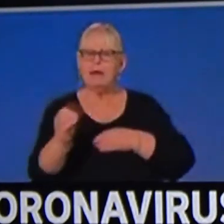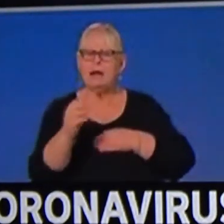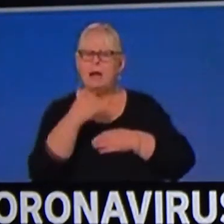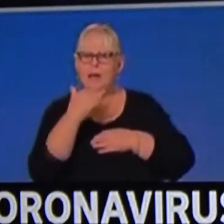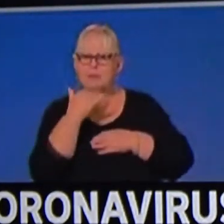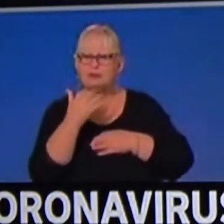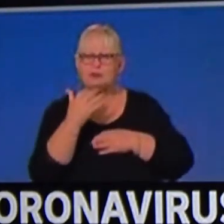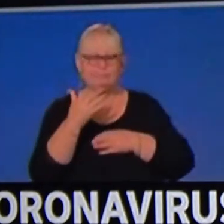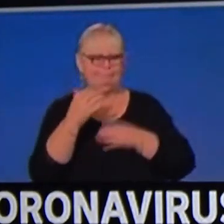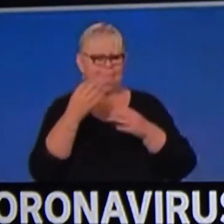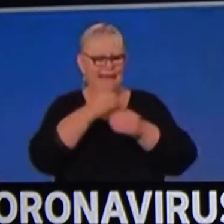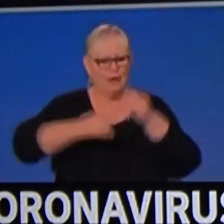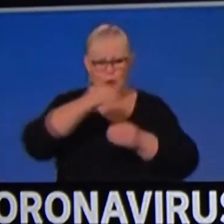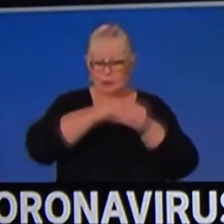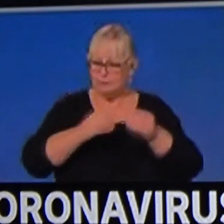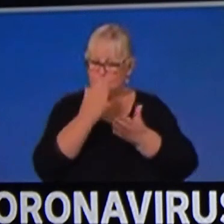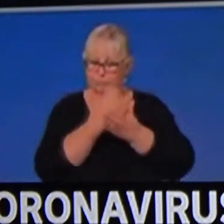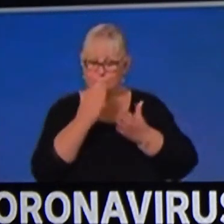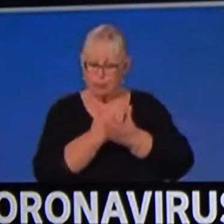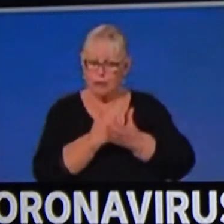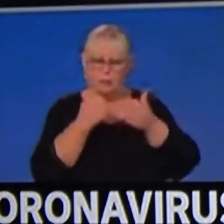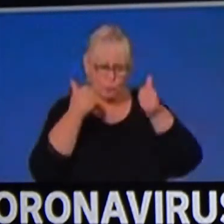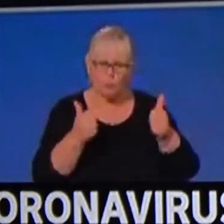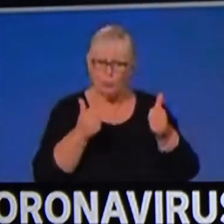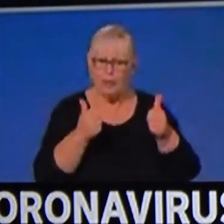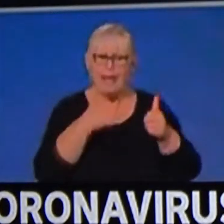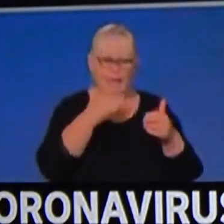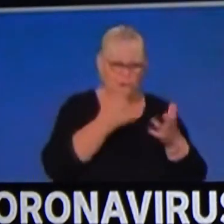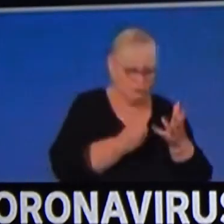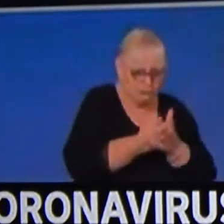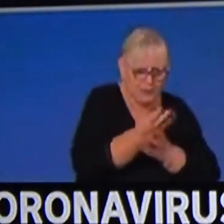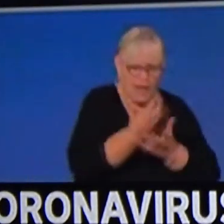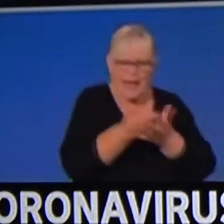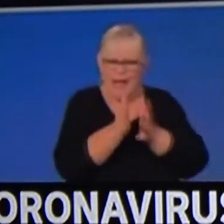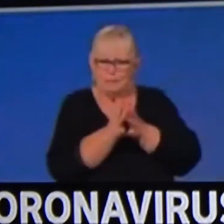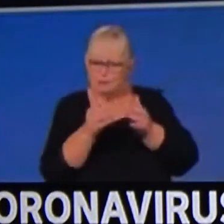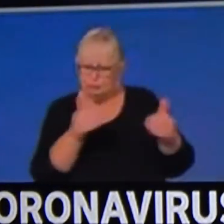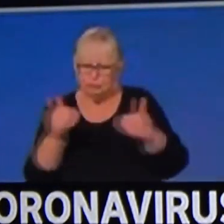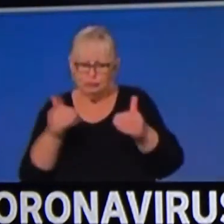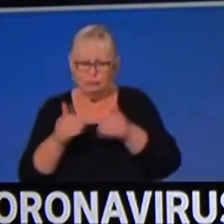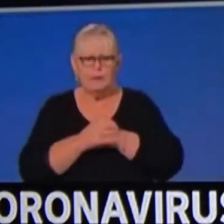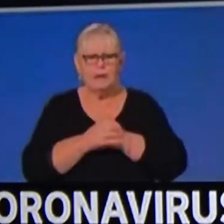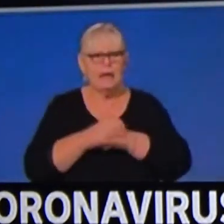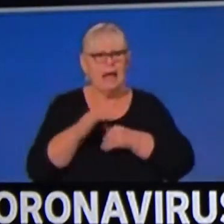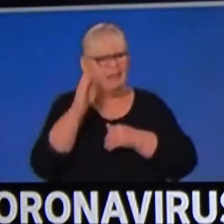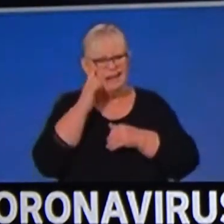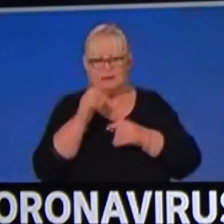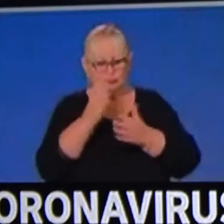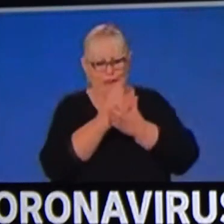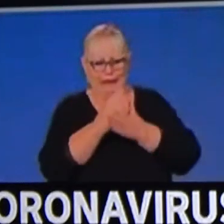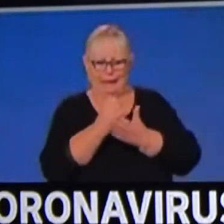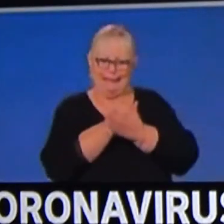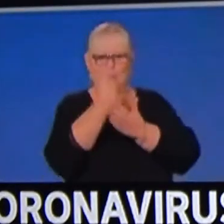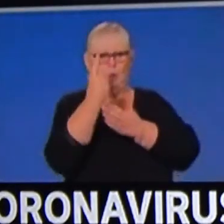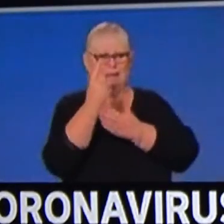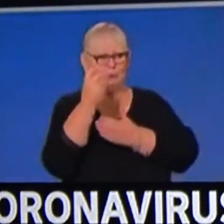of Australia's fiscal response to this crisis, which is sits on pretty much on the top of the leaderboard around